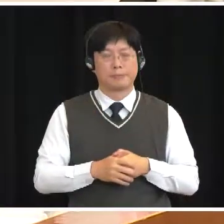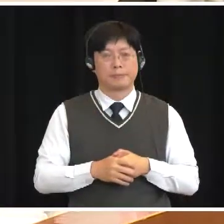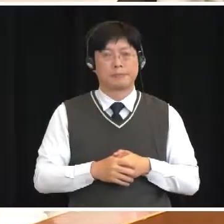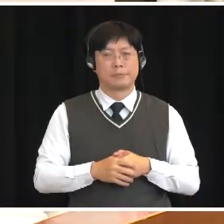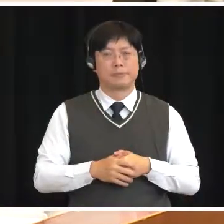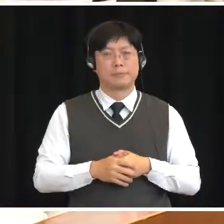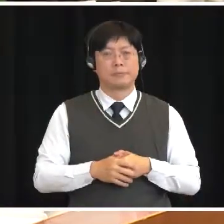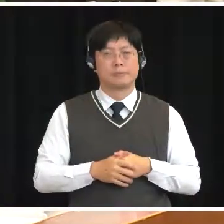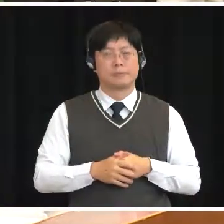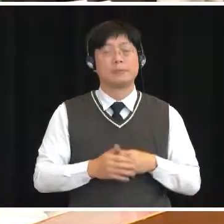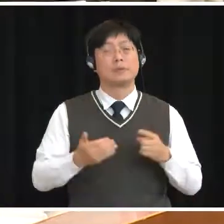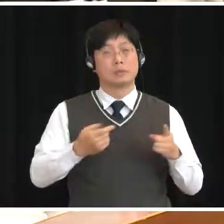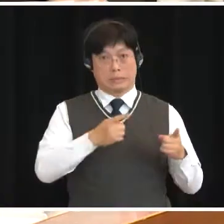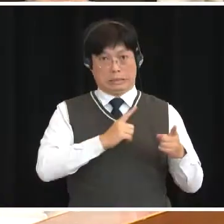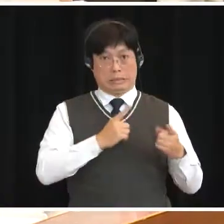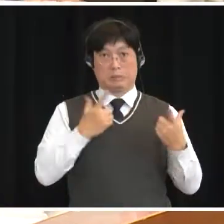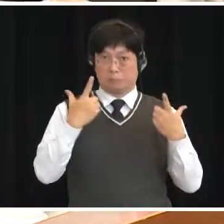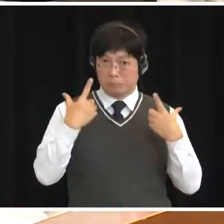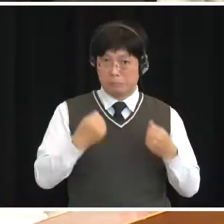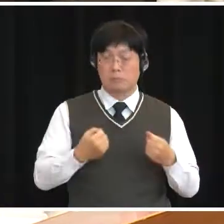think.